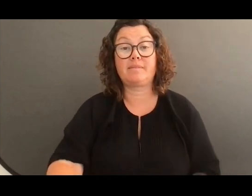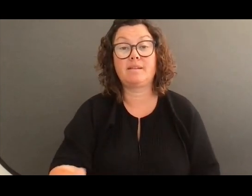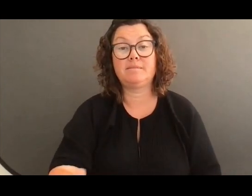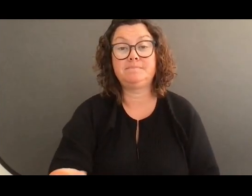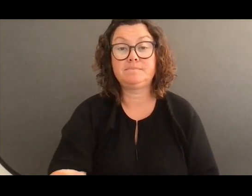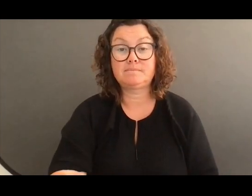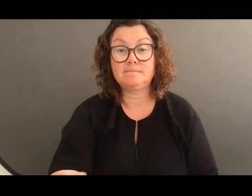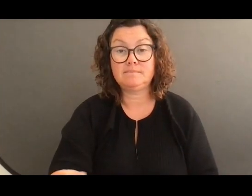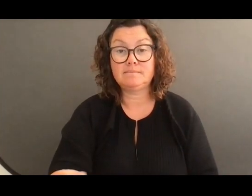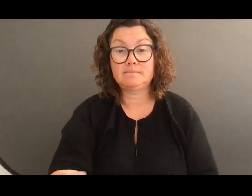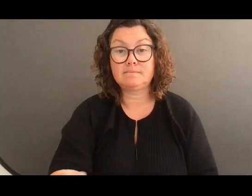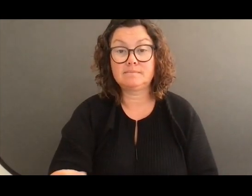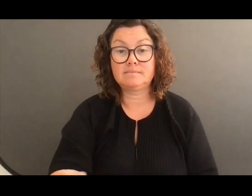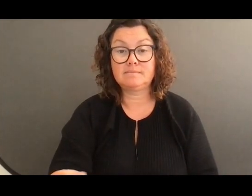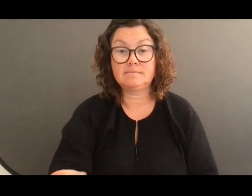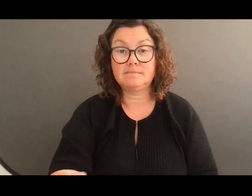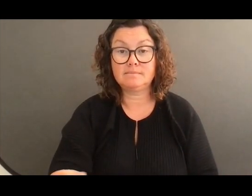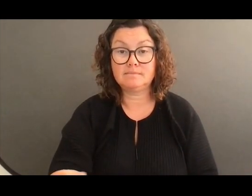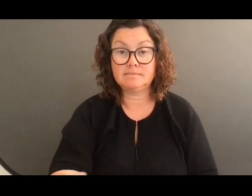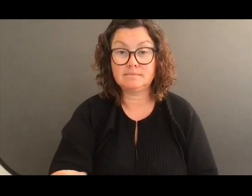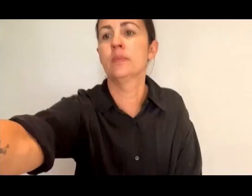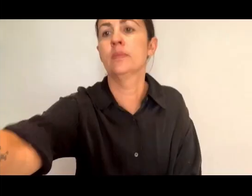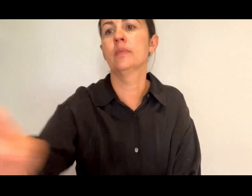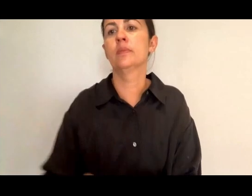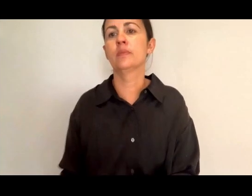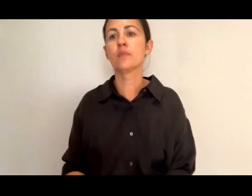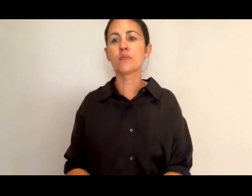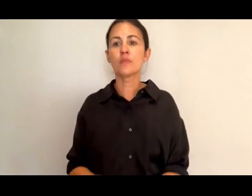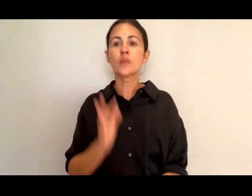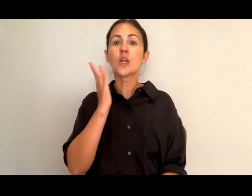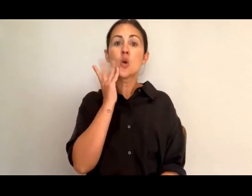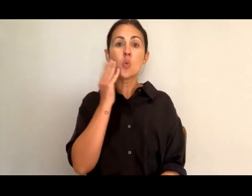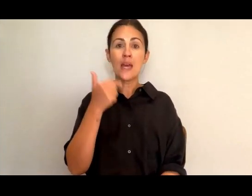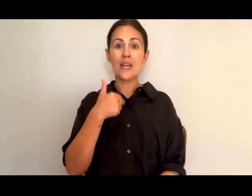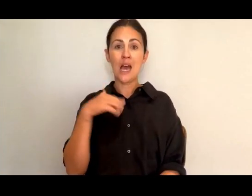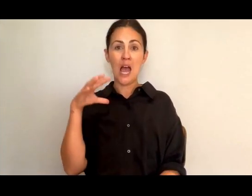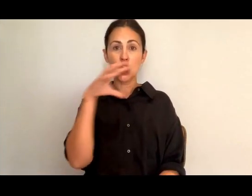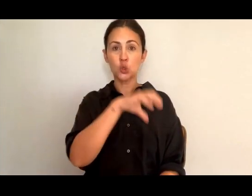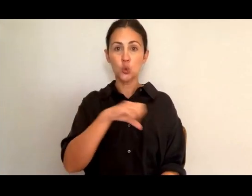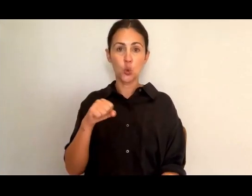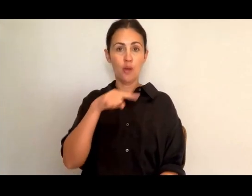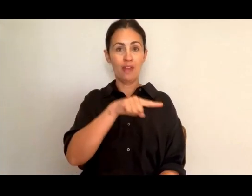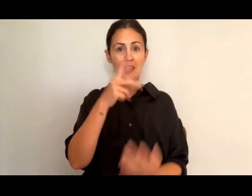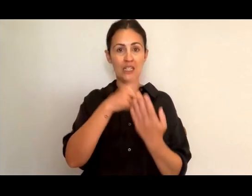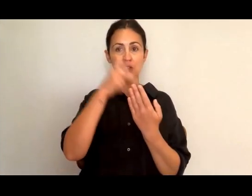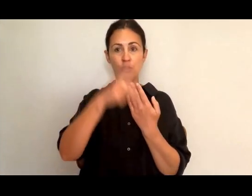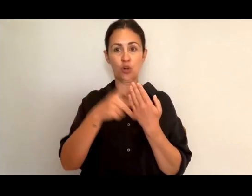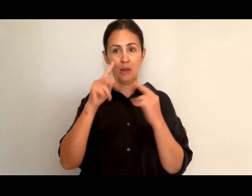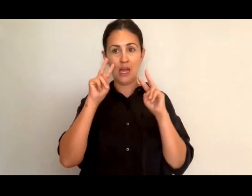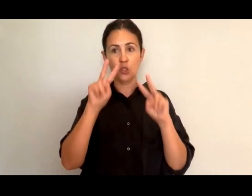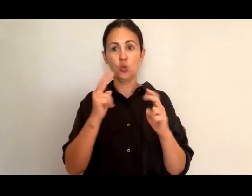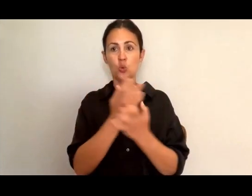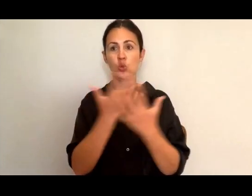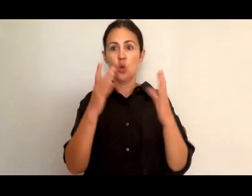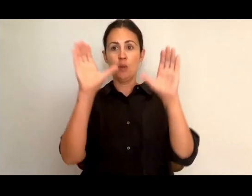lot of categories. When I took over Waste to Art, I saw all these categories and I thought, wow, how do we possibly judge and look after all